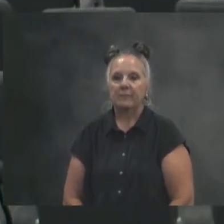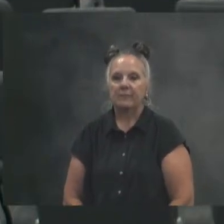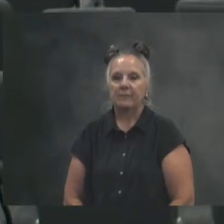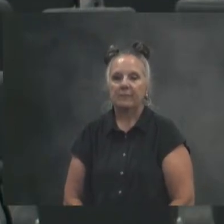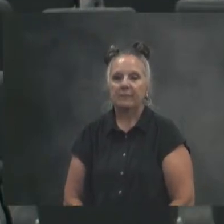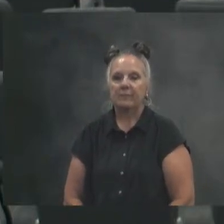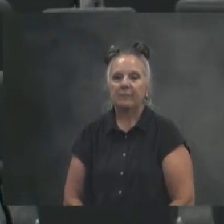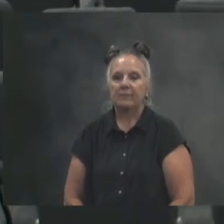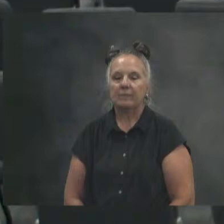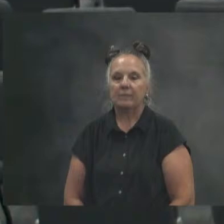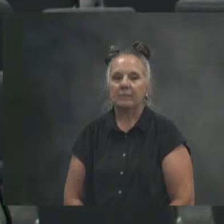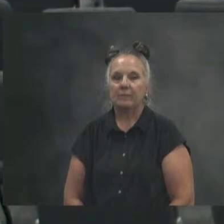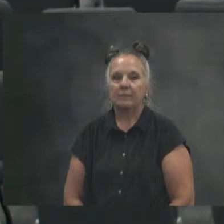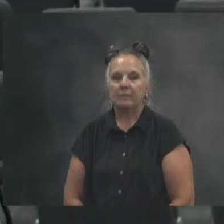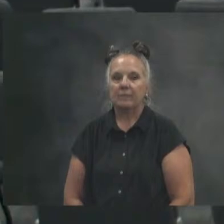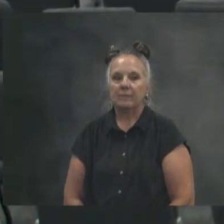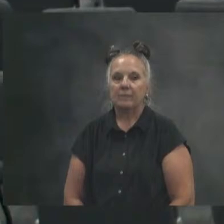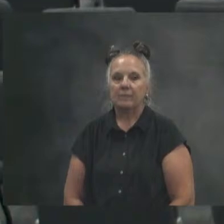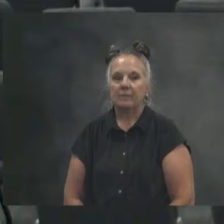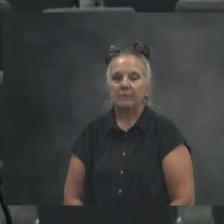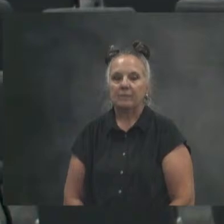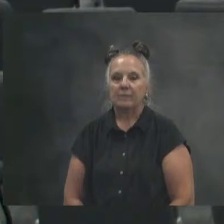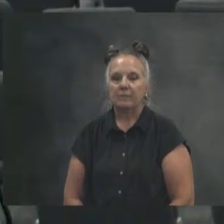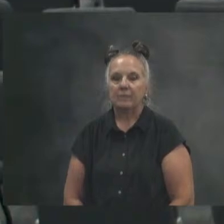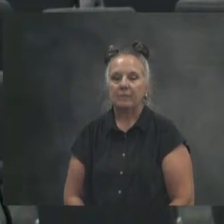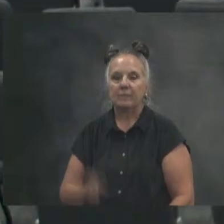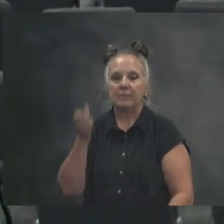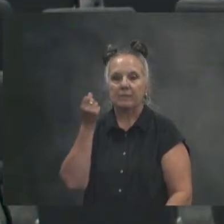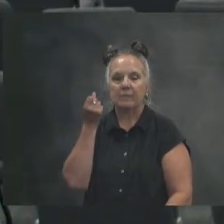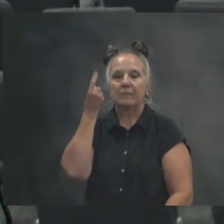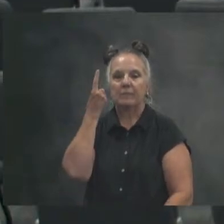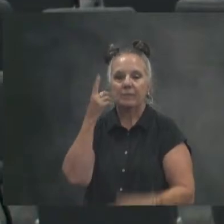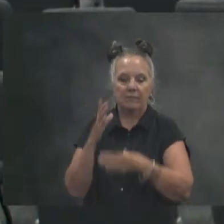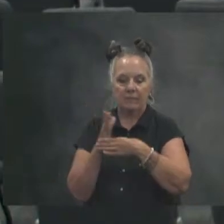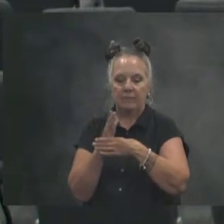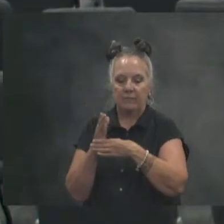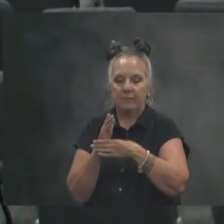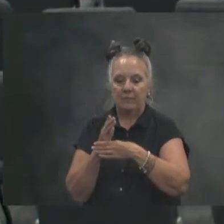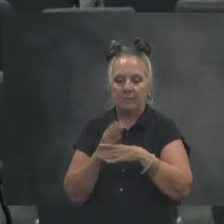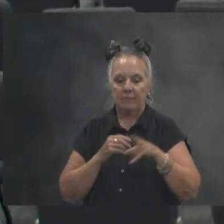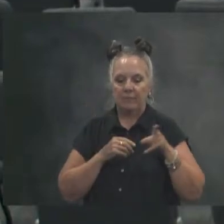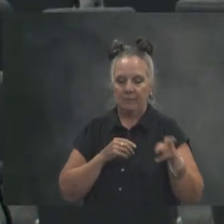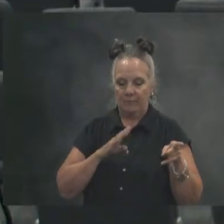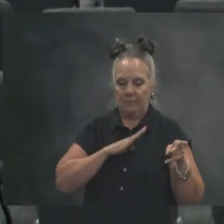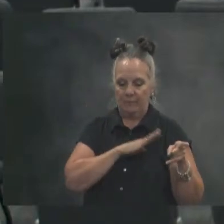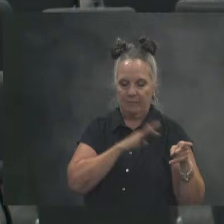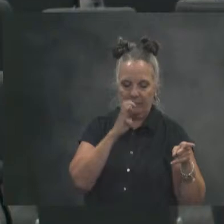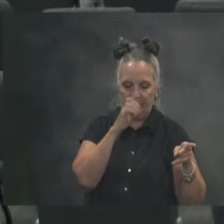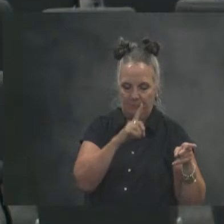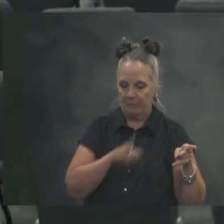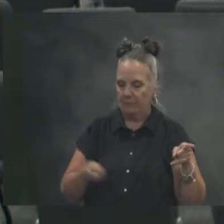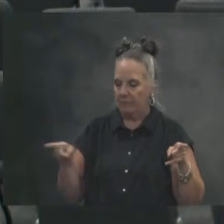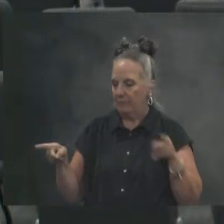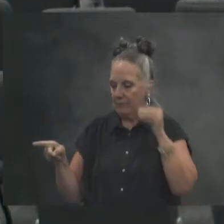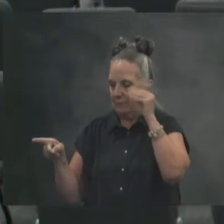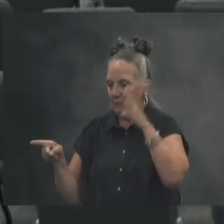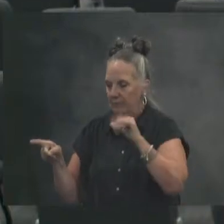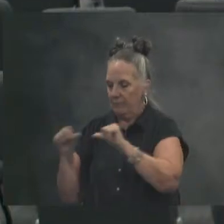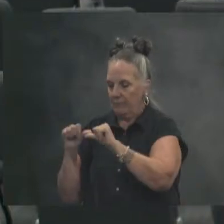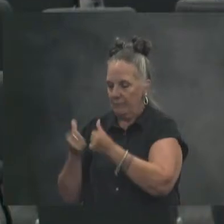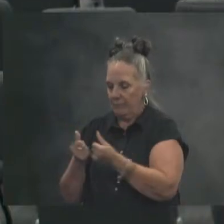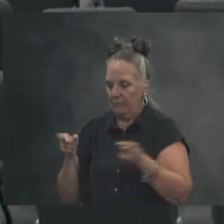Next is a memorandum of understanding between the Washington County Board of Education and the Washington County Teachers